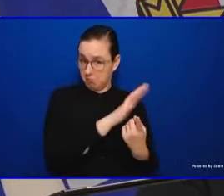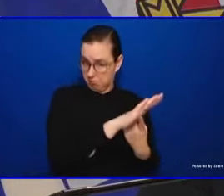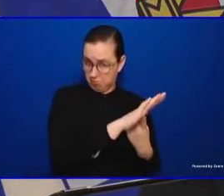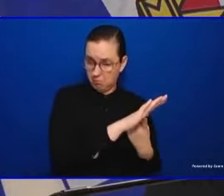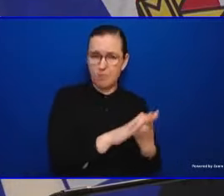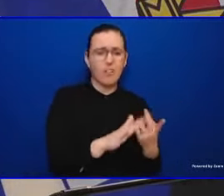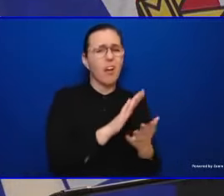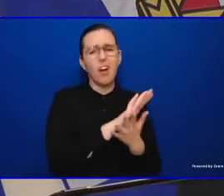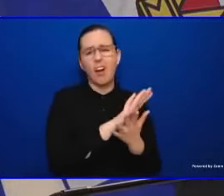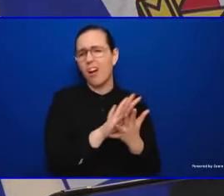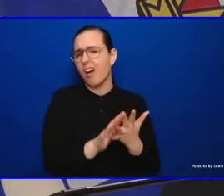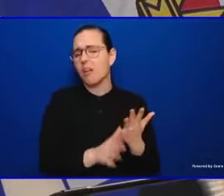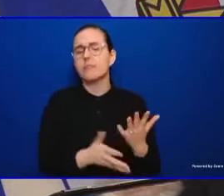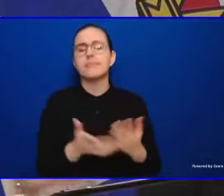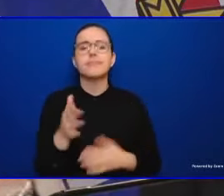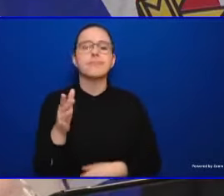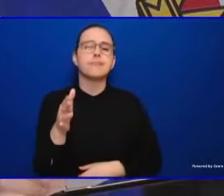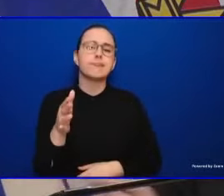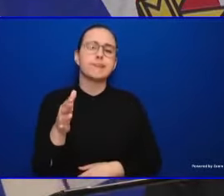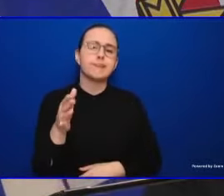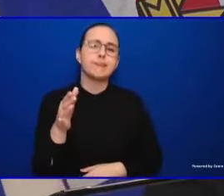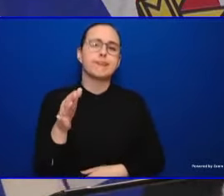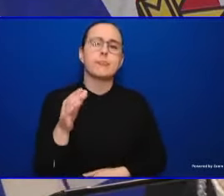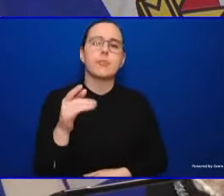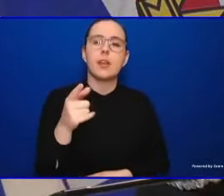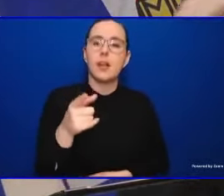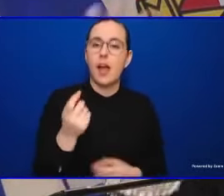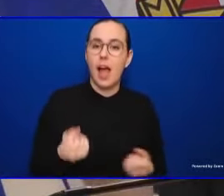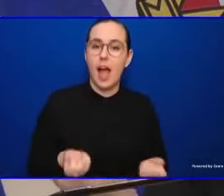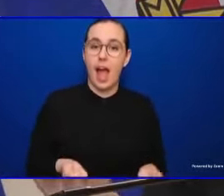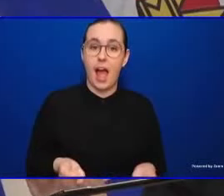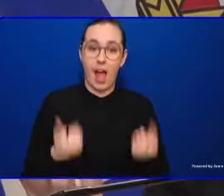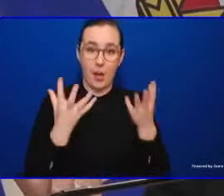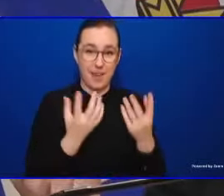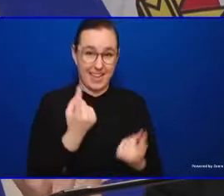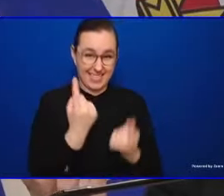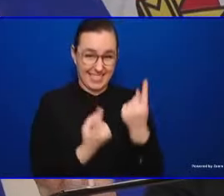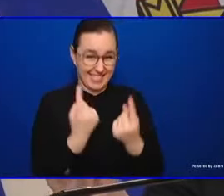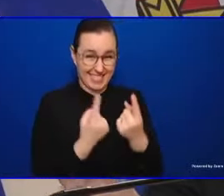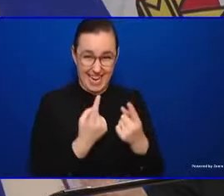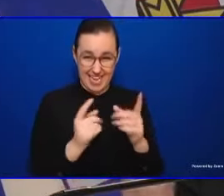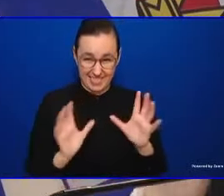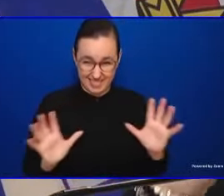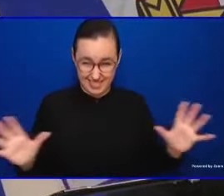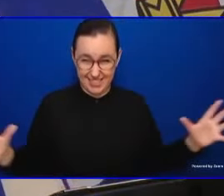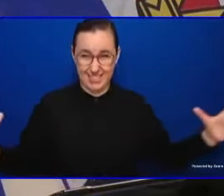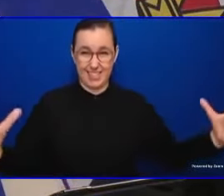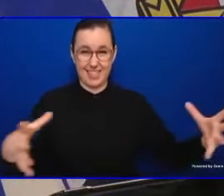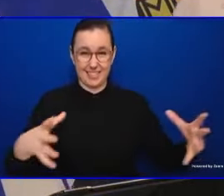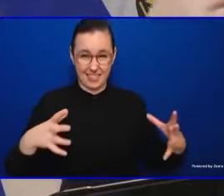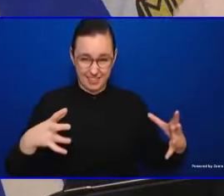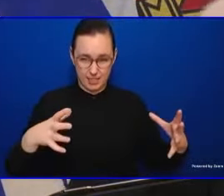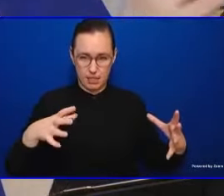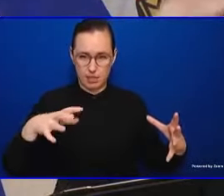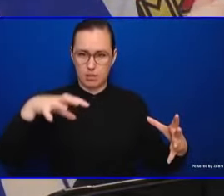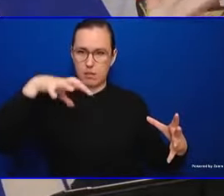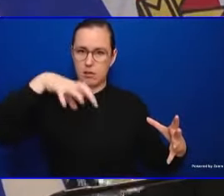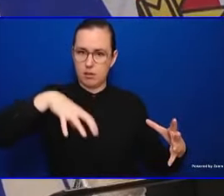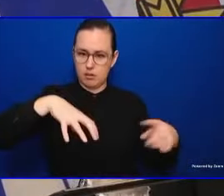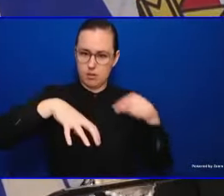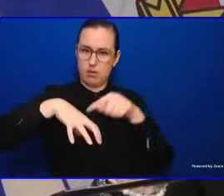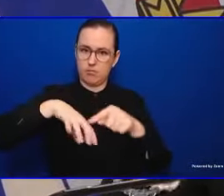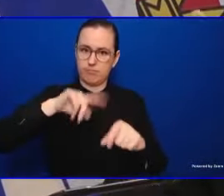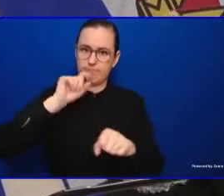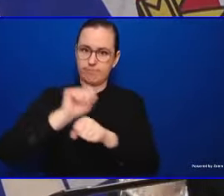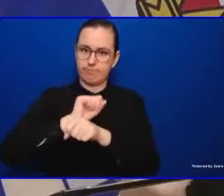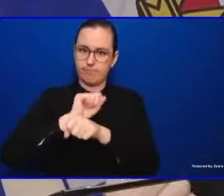So that is a marker that tells us over time. In a number of our modeling sessions, I present a number of other things that we